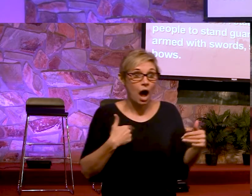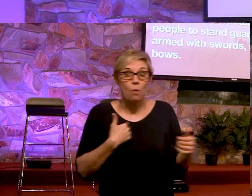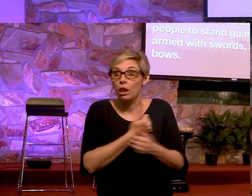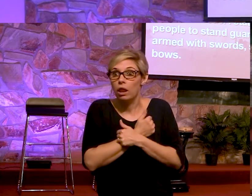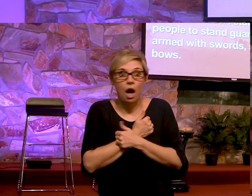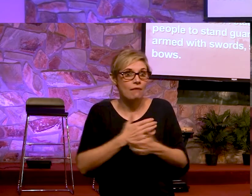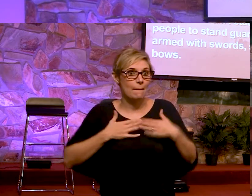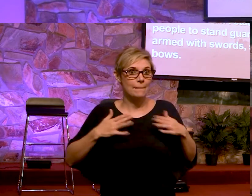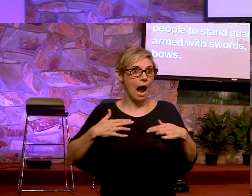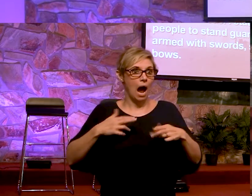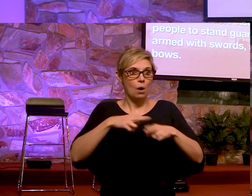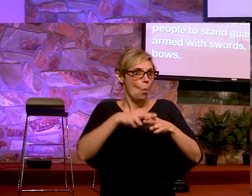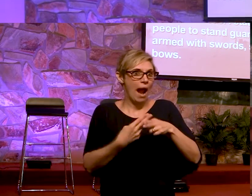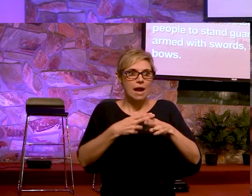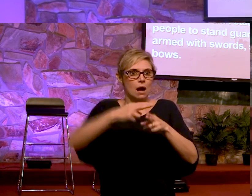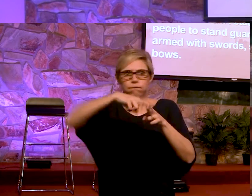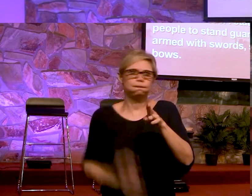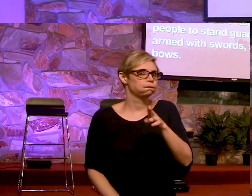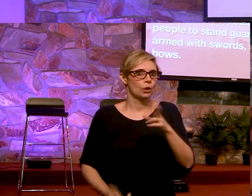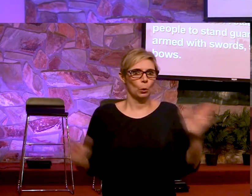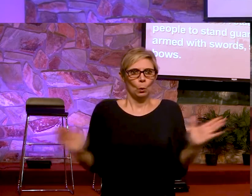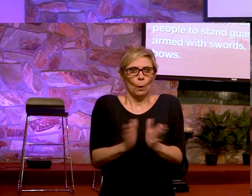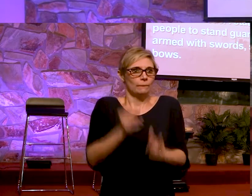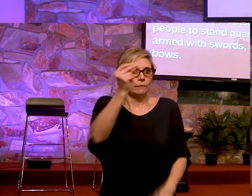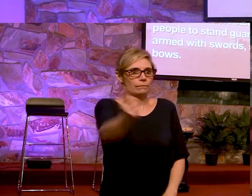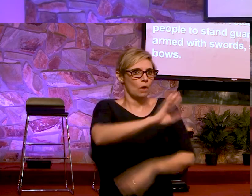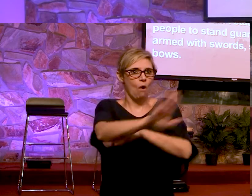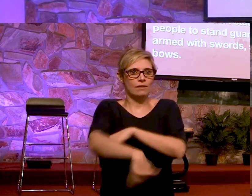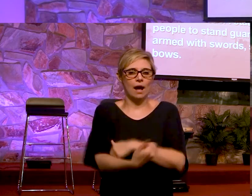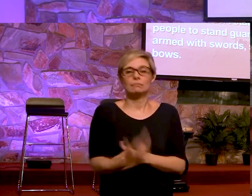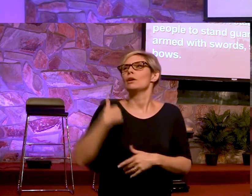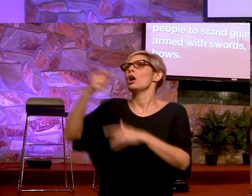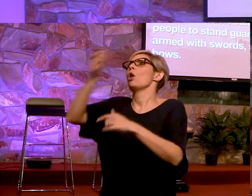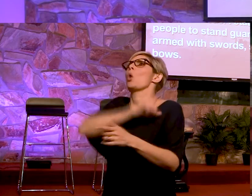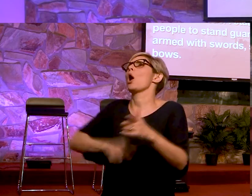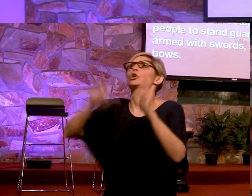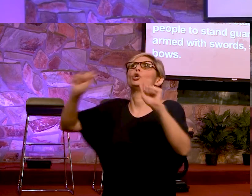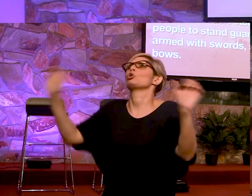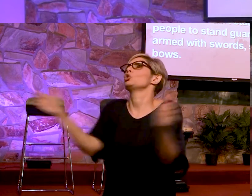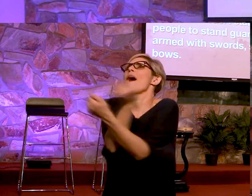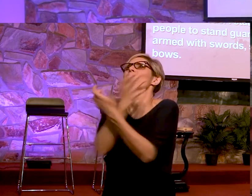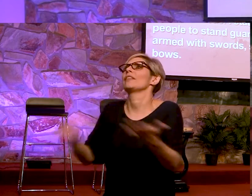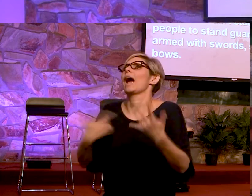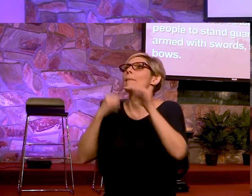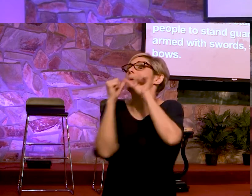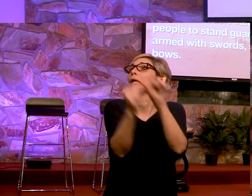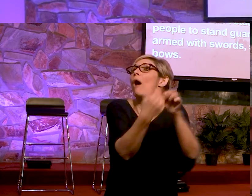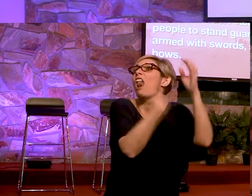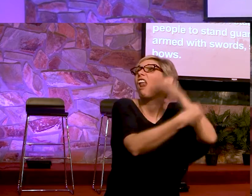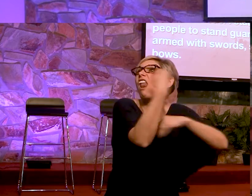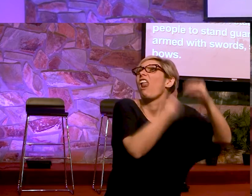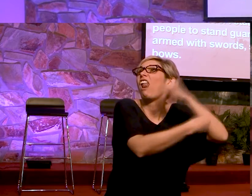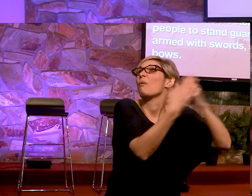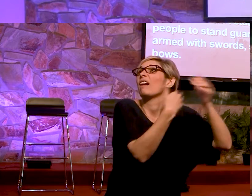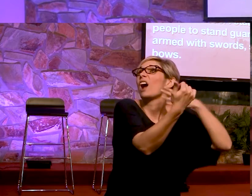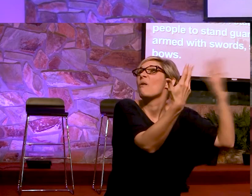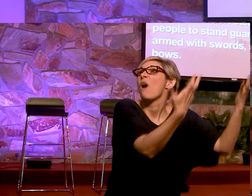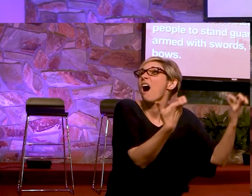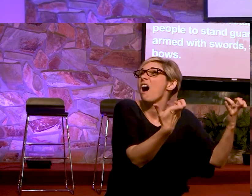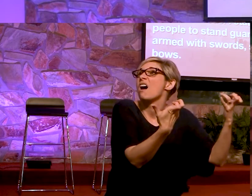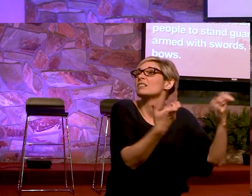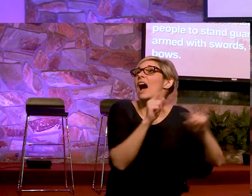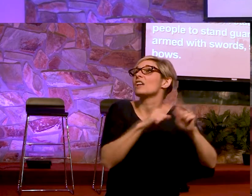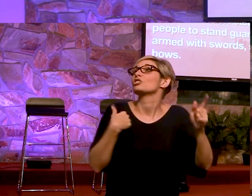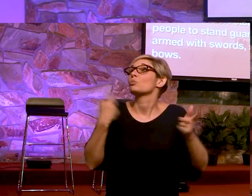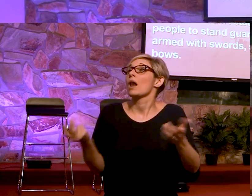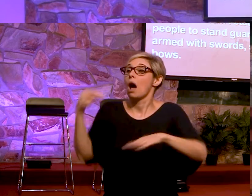weight change. I've been praying, God, Lord, you can do all things. Lord, I'm going to continue eating whatever I want. I just want to